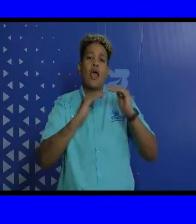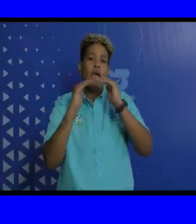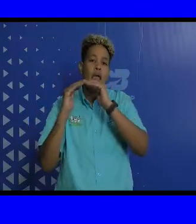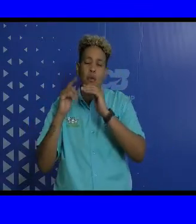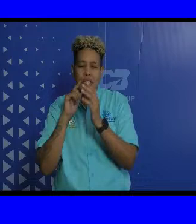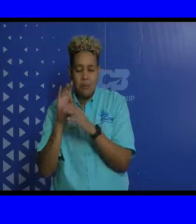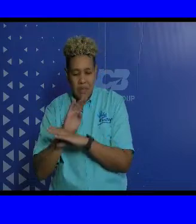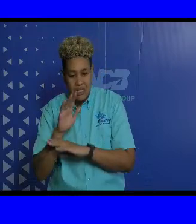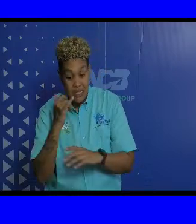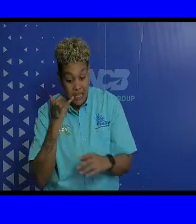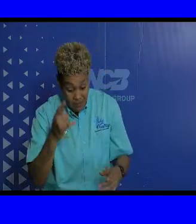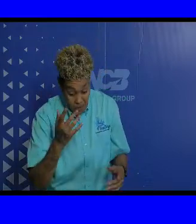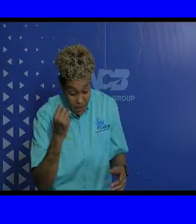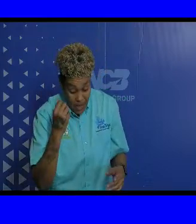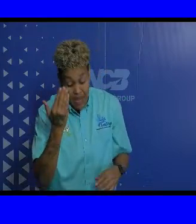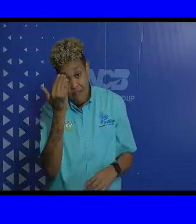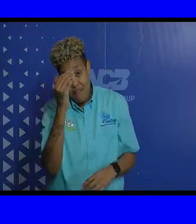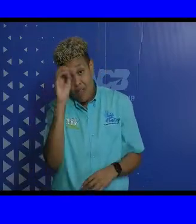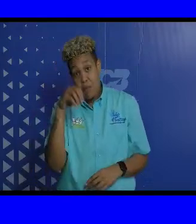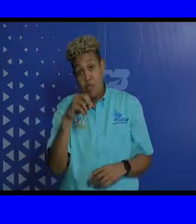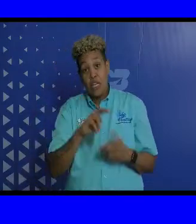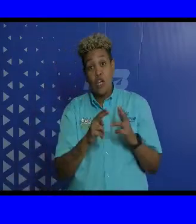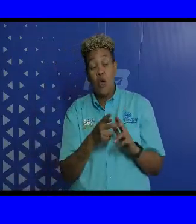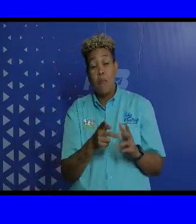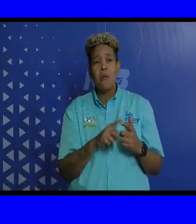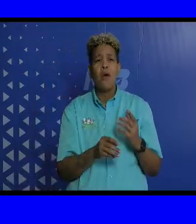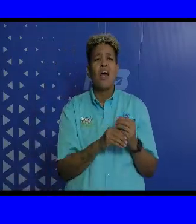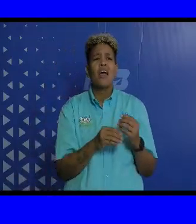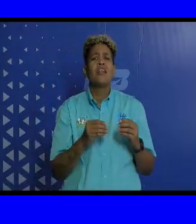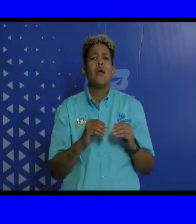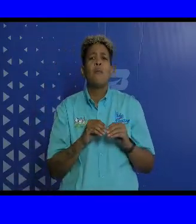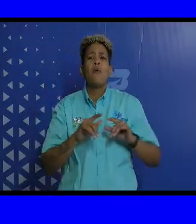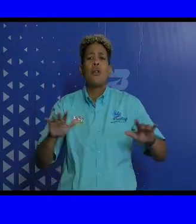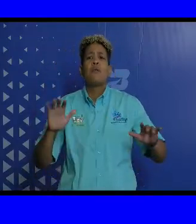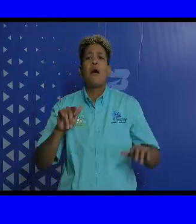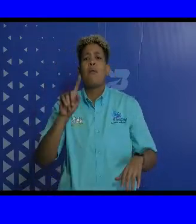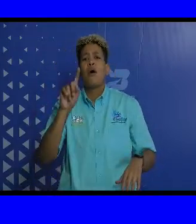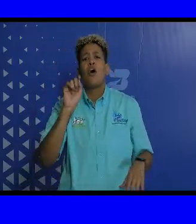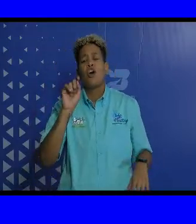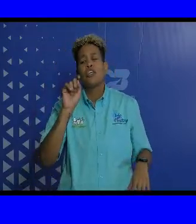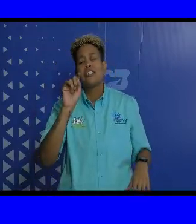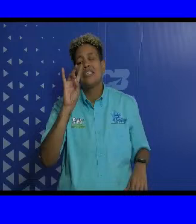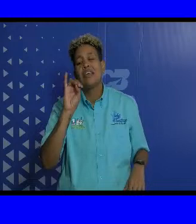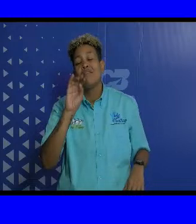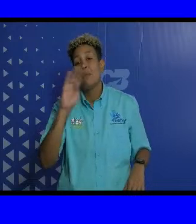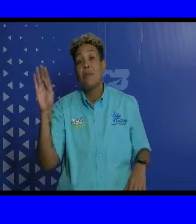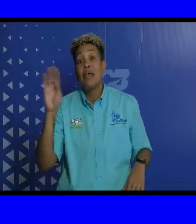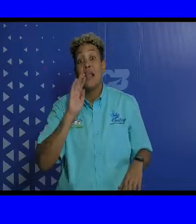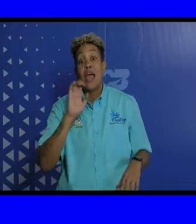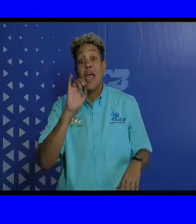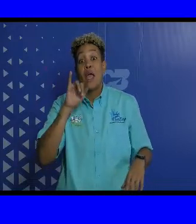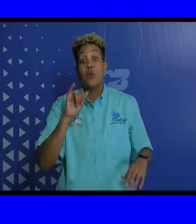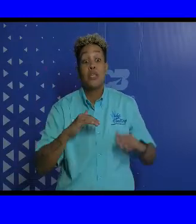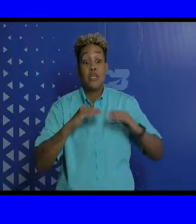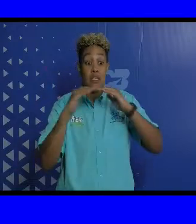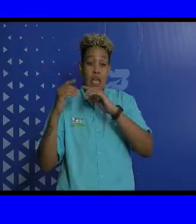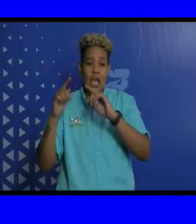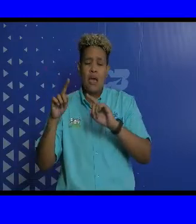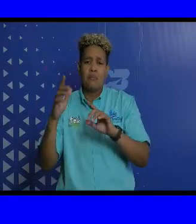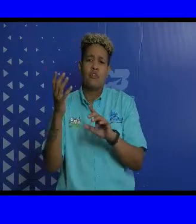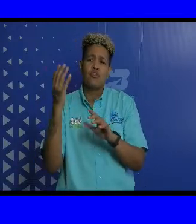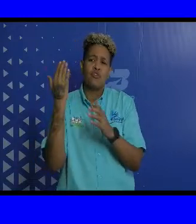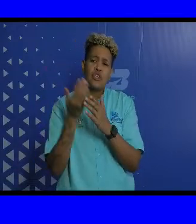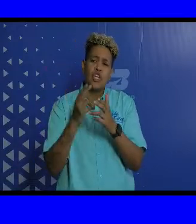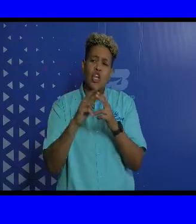business. And if you take a 15% number and you multiply it by our $170 billion of equity, you get to